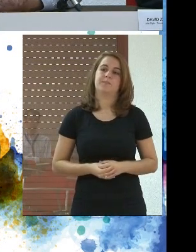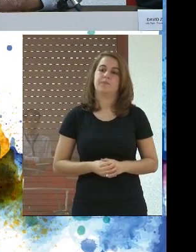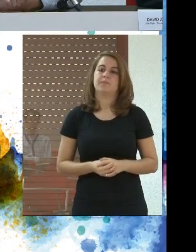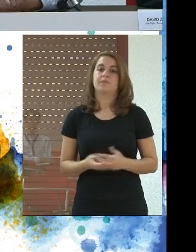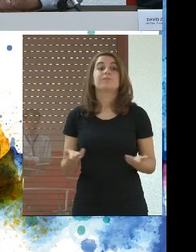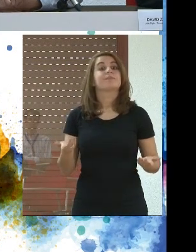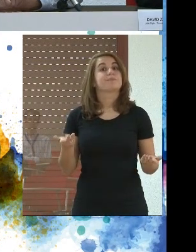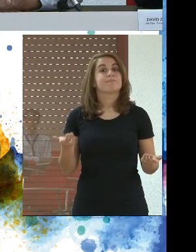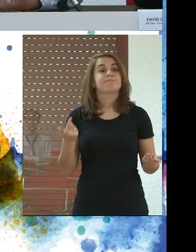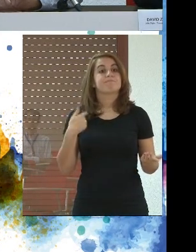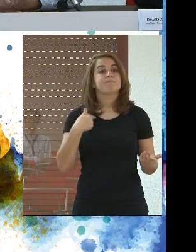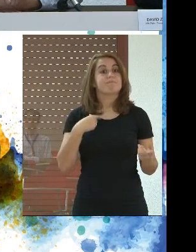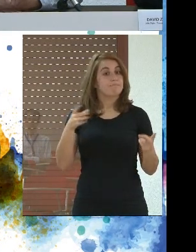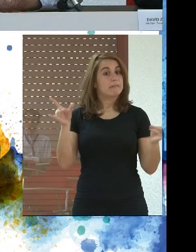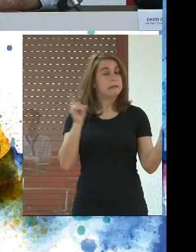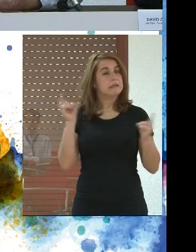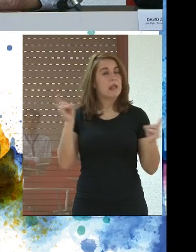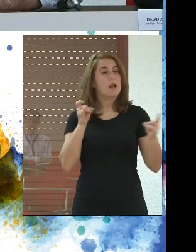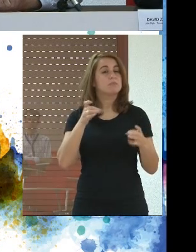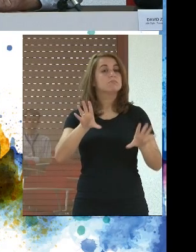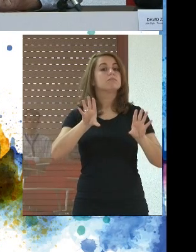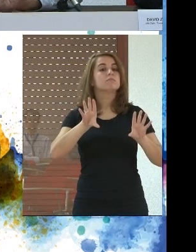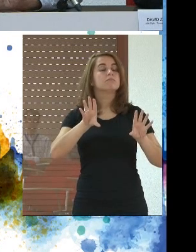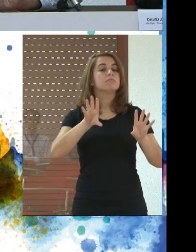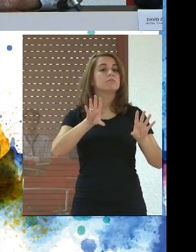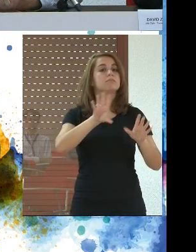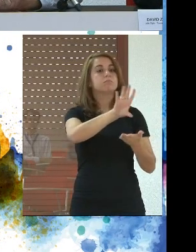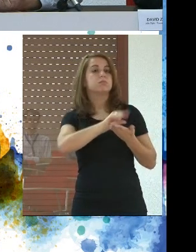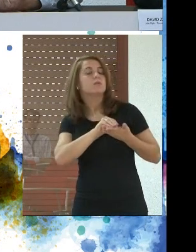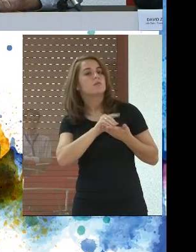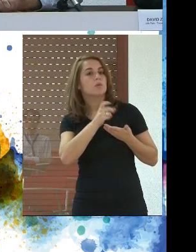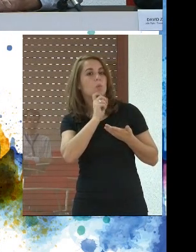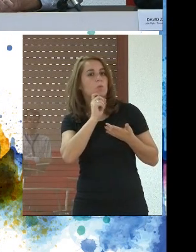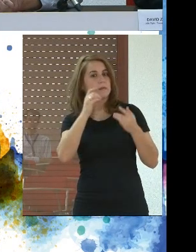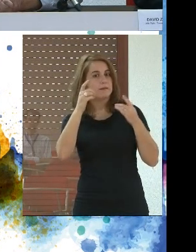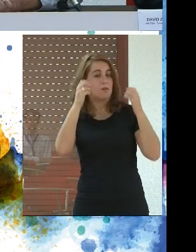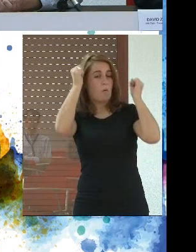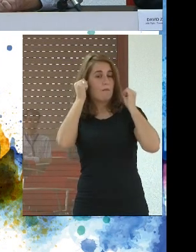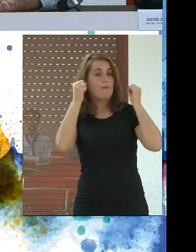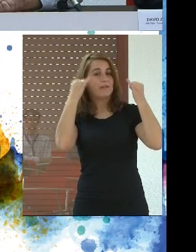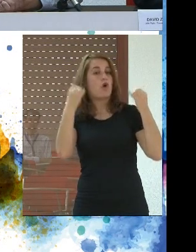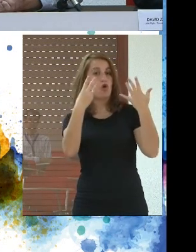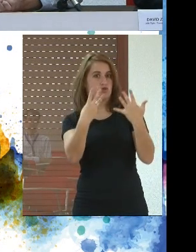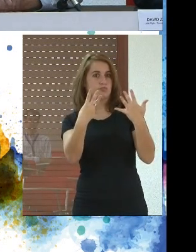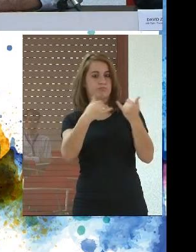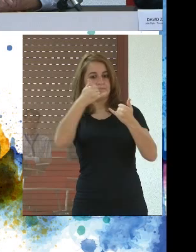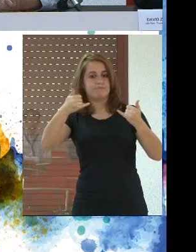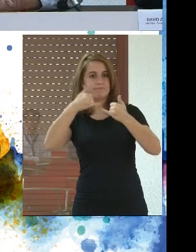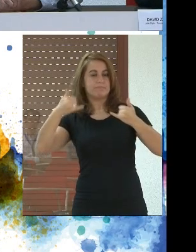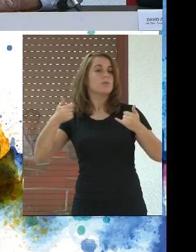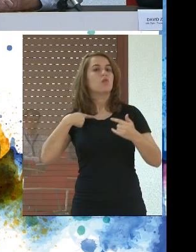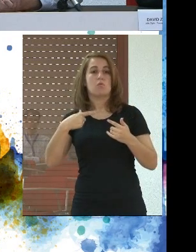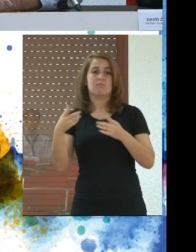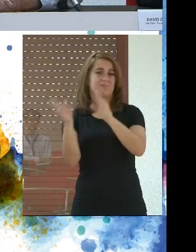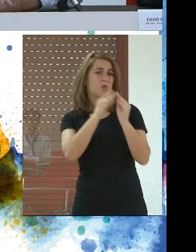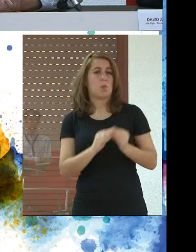user. The acquisition of the signal is made up of a series of electrodes, in this case 8 electrodes,